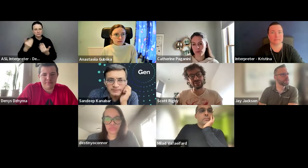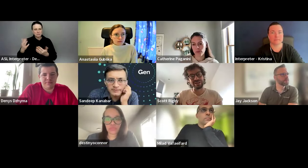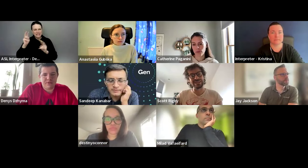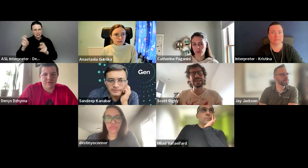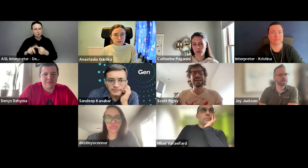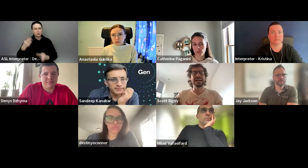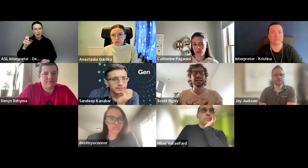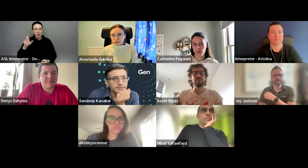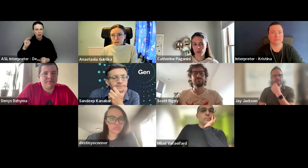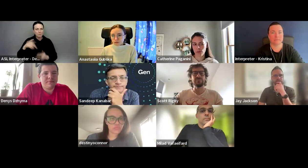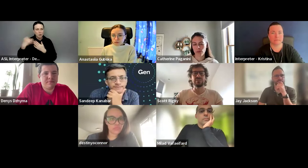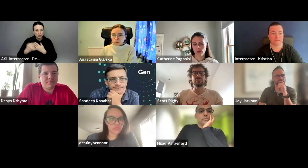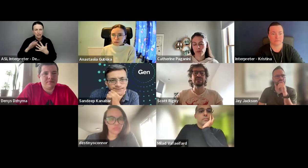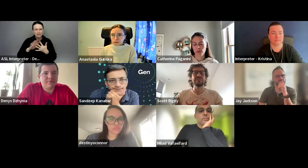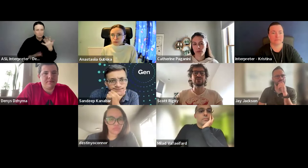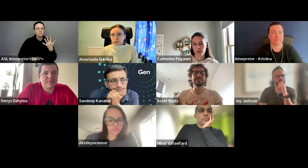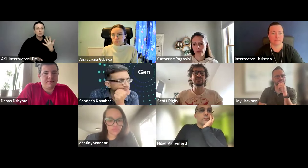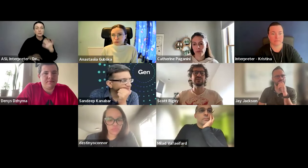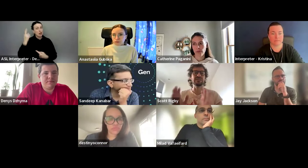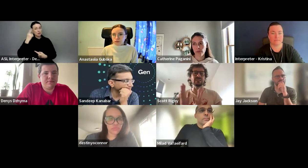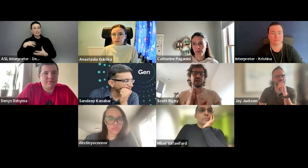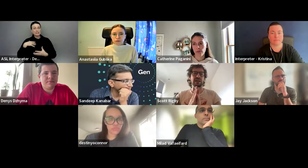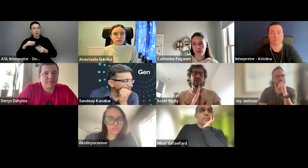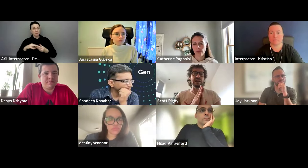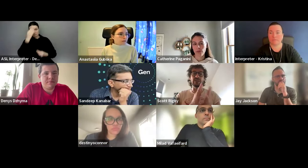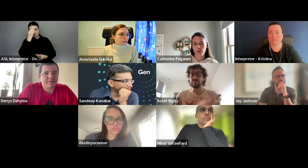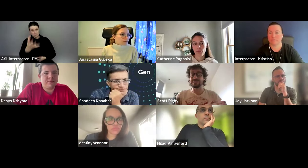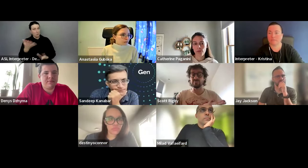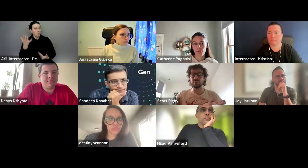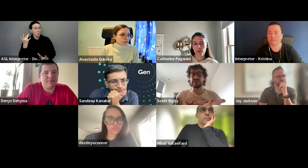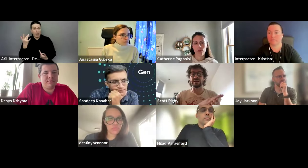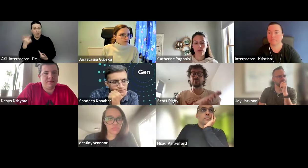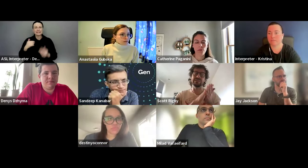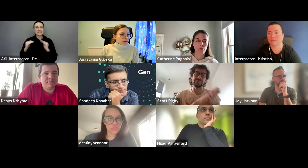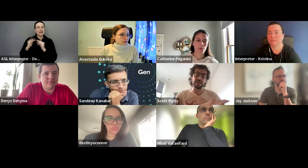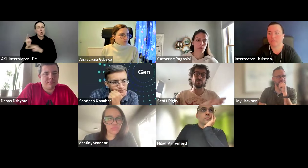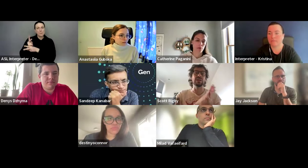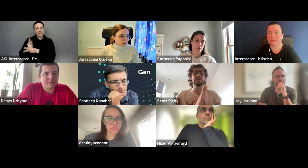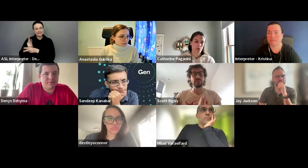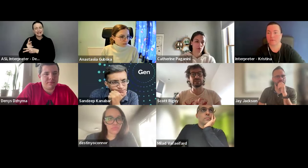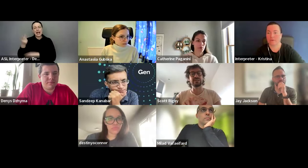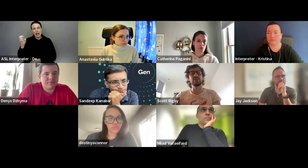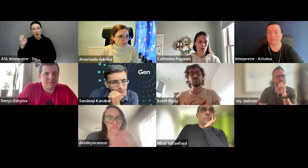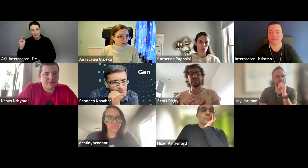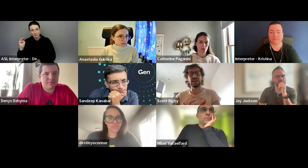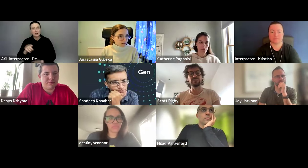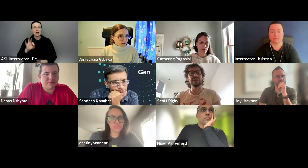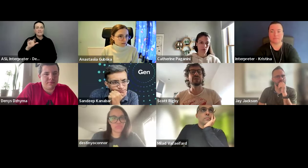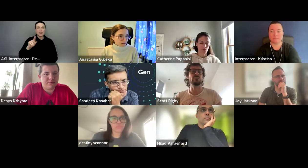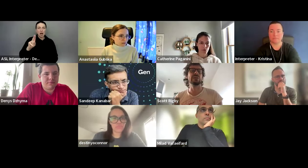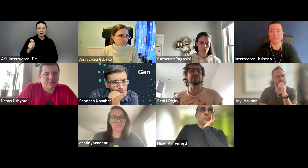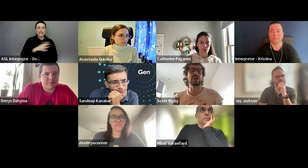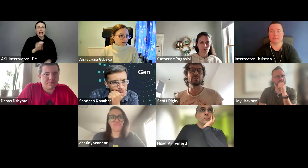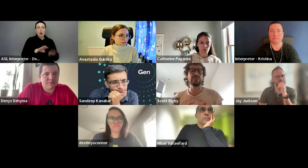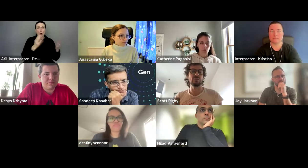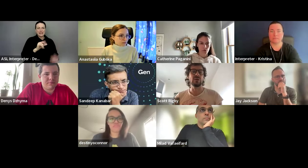Helm project. The reason I'm mentioning this is because I co-maintain Helm, Flux, and OpenGitOps, but